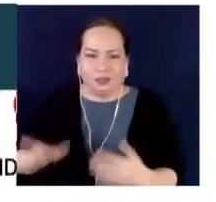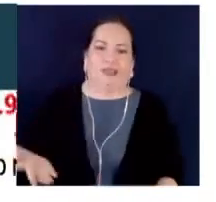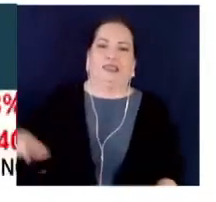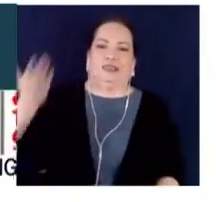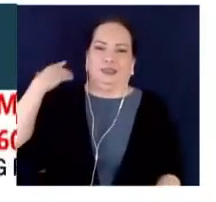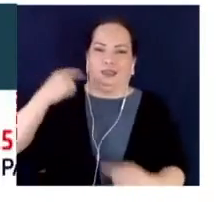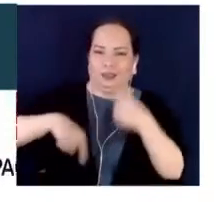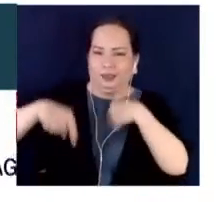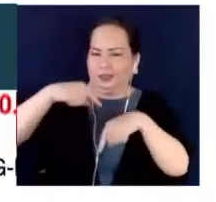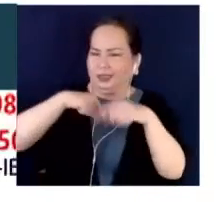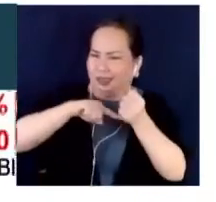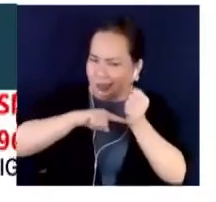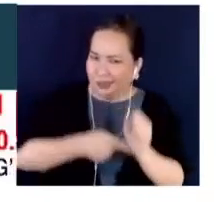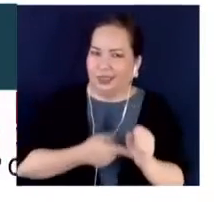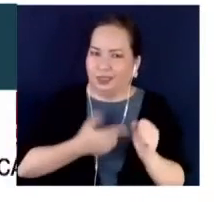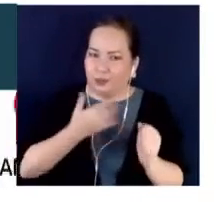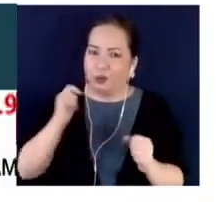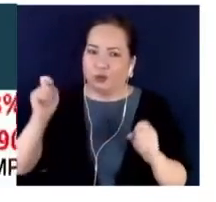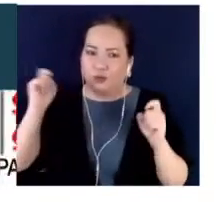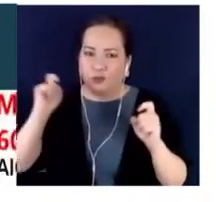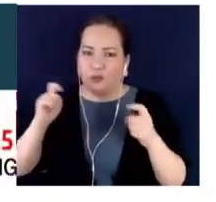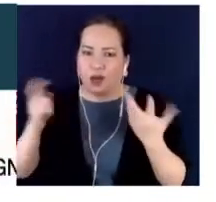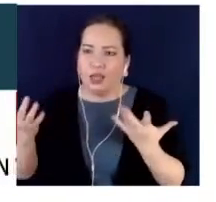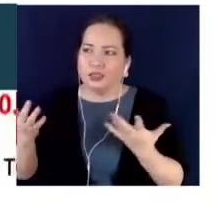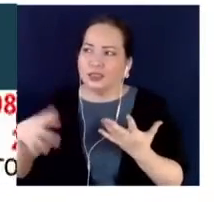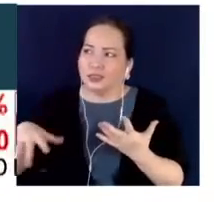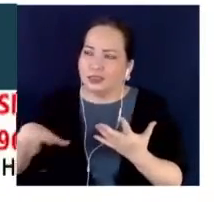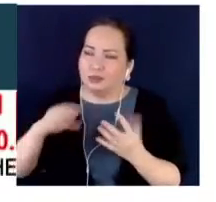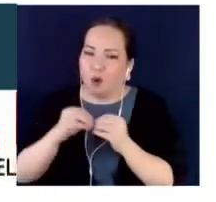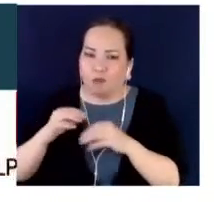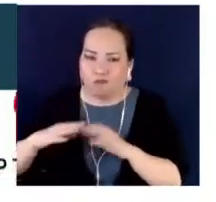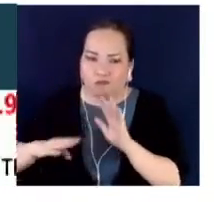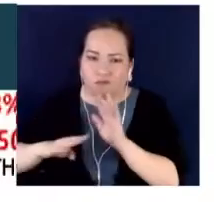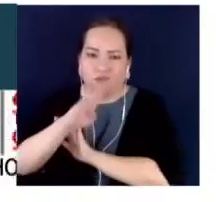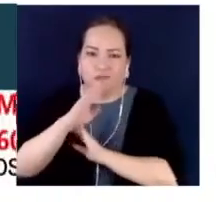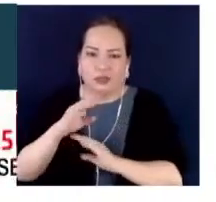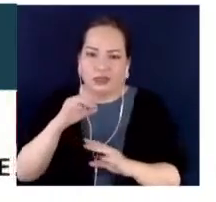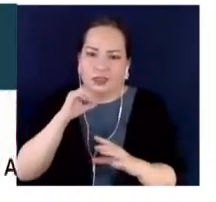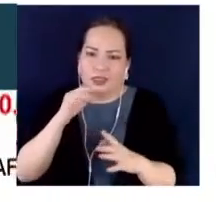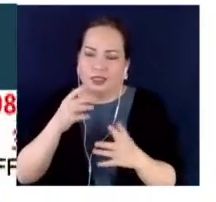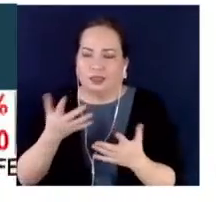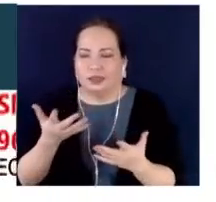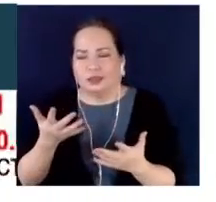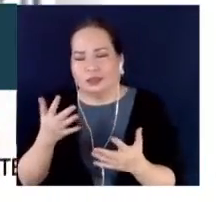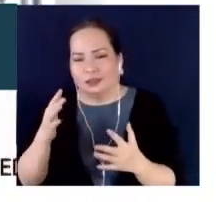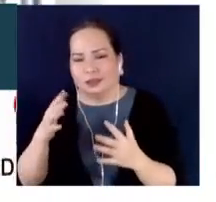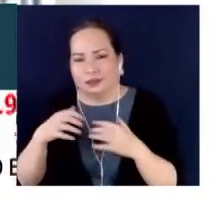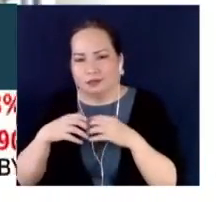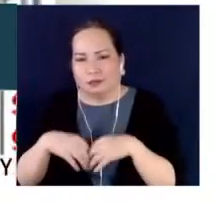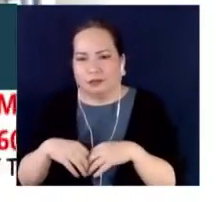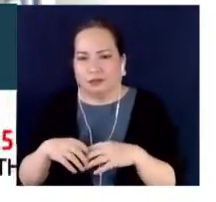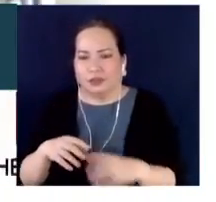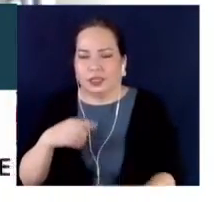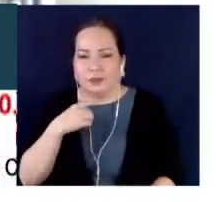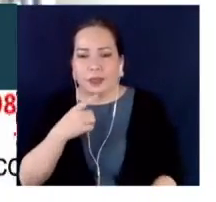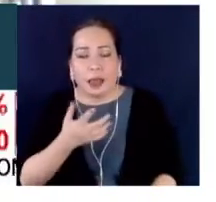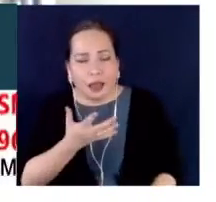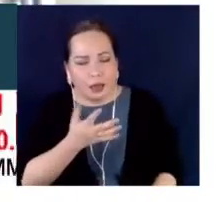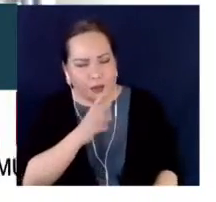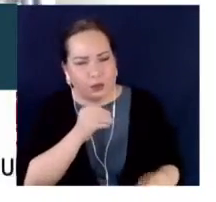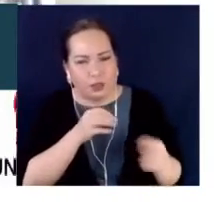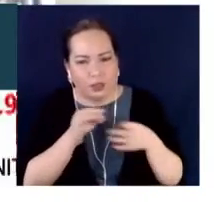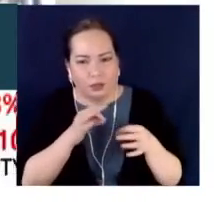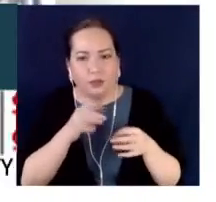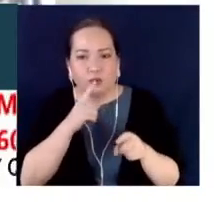wouldn't have seen the economy suffer as much. No, in fairness, we really worked hard with Galvez. We secured